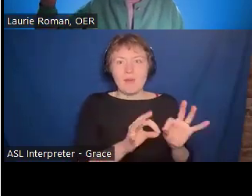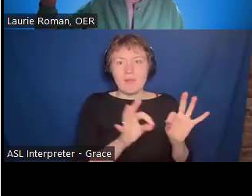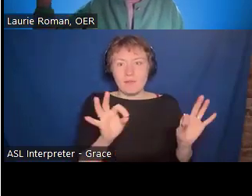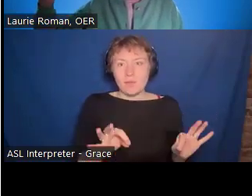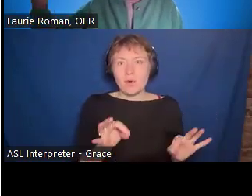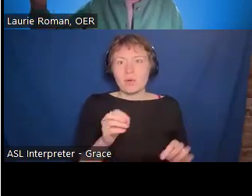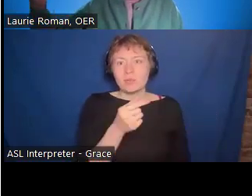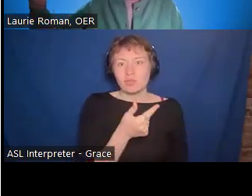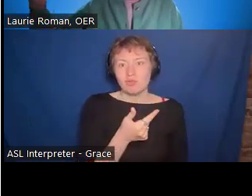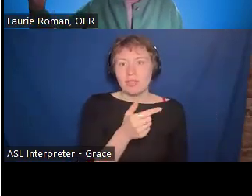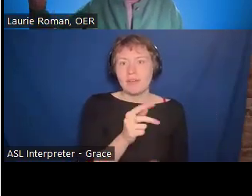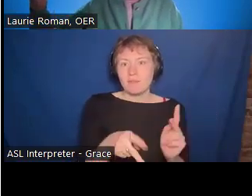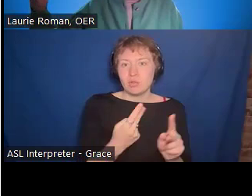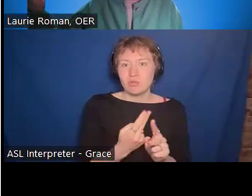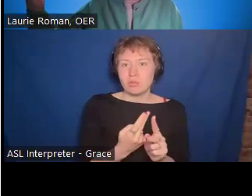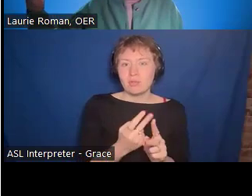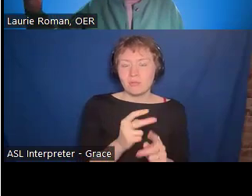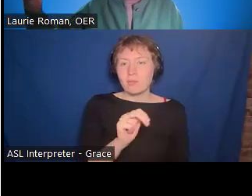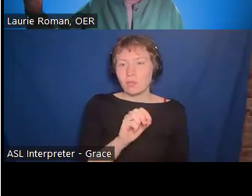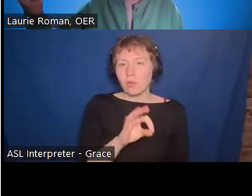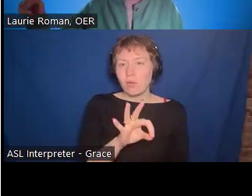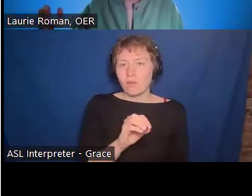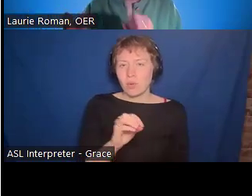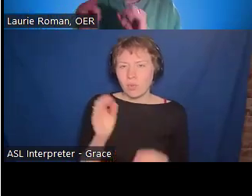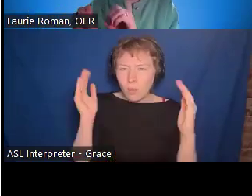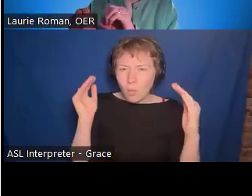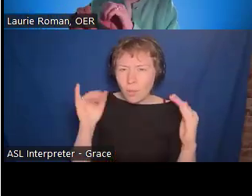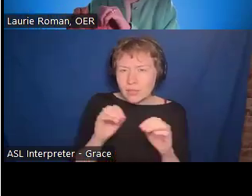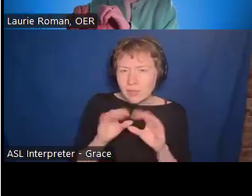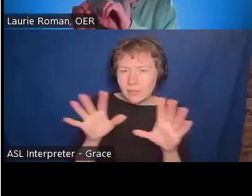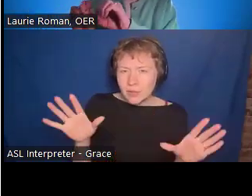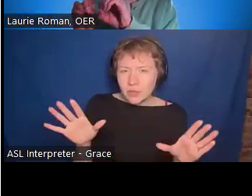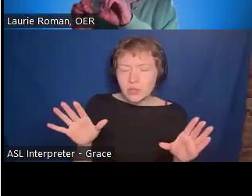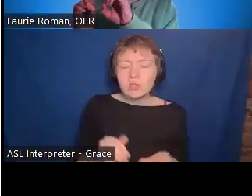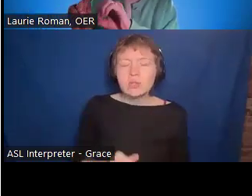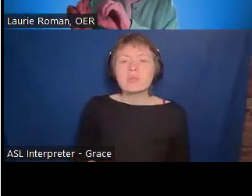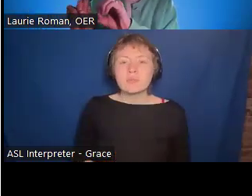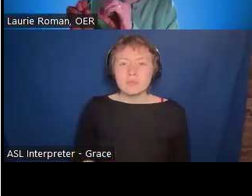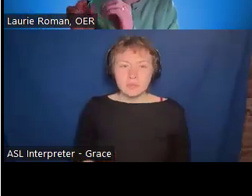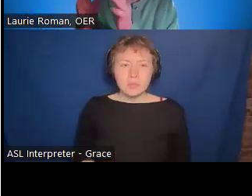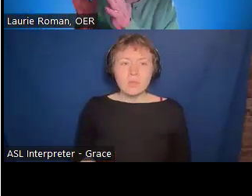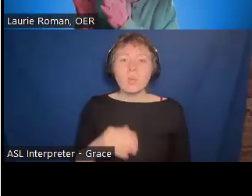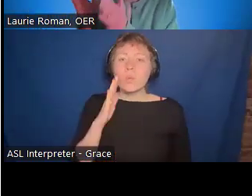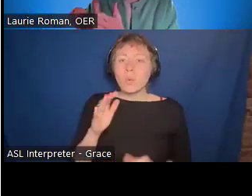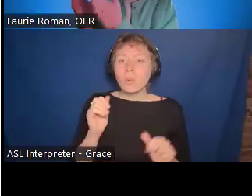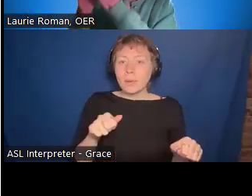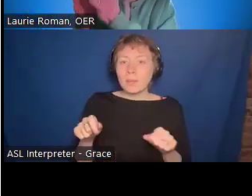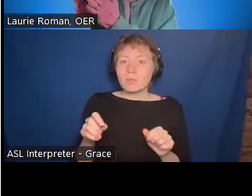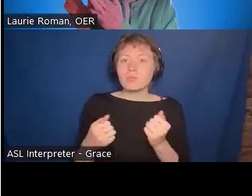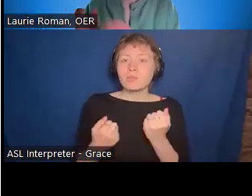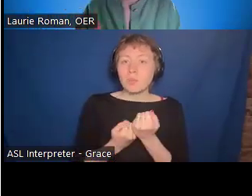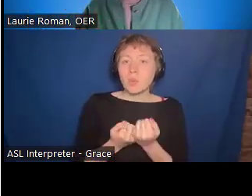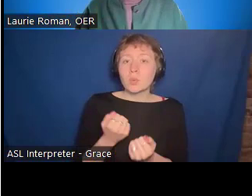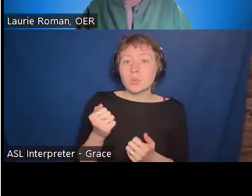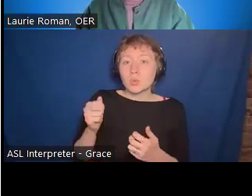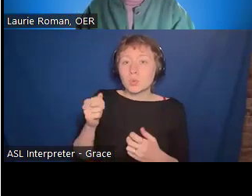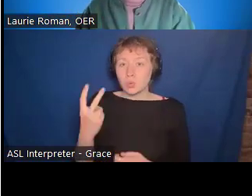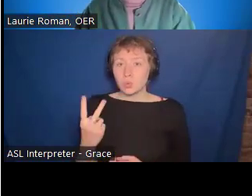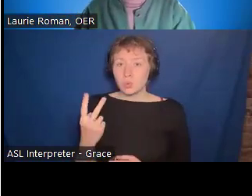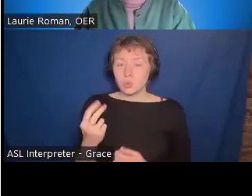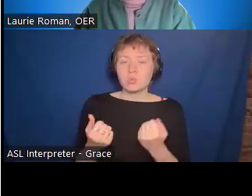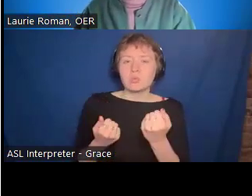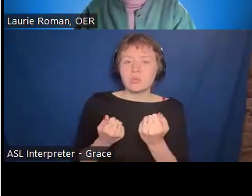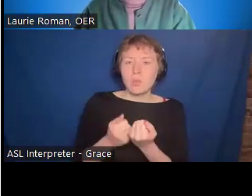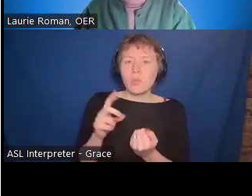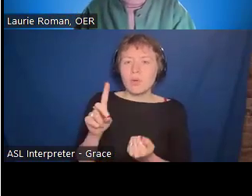version of the NOFO. Hopefully that's clear. So we will be able to support two to cover those dates that are during the